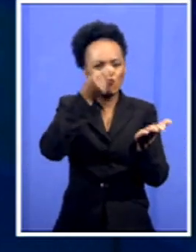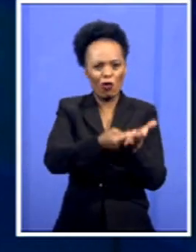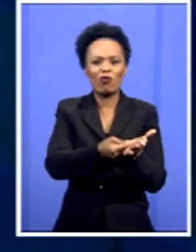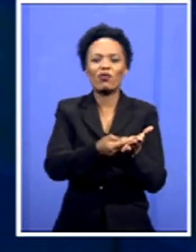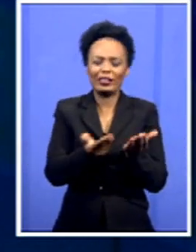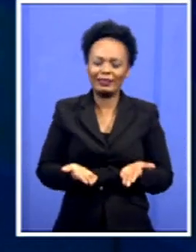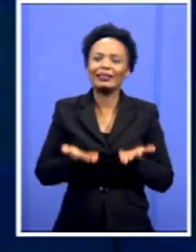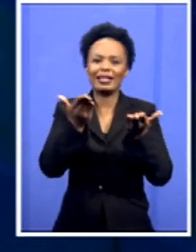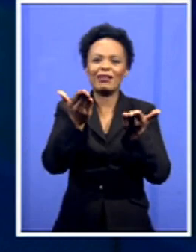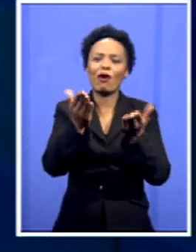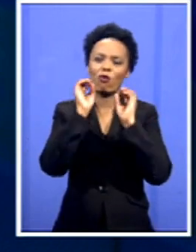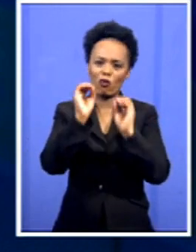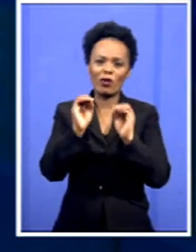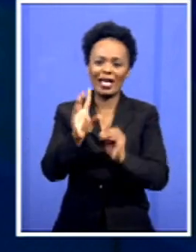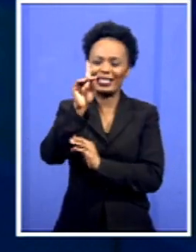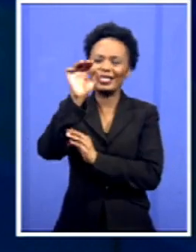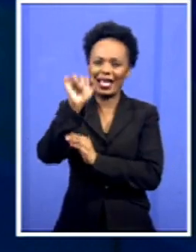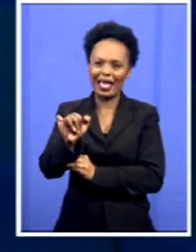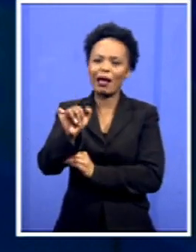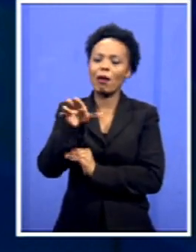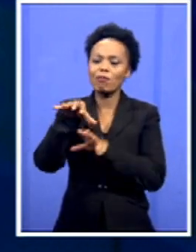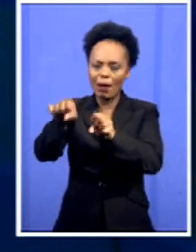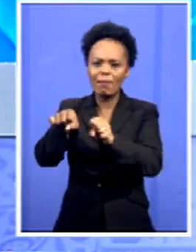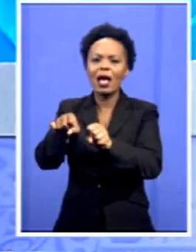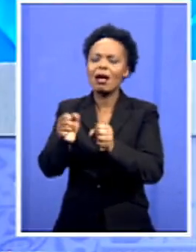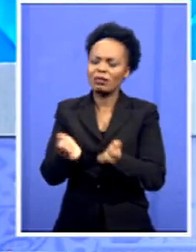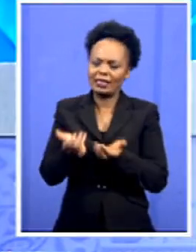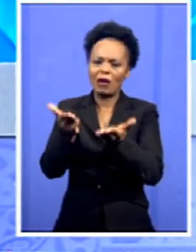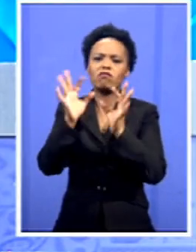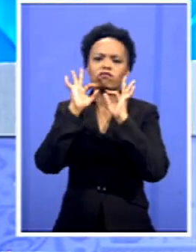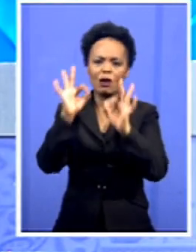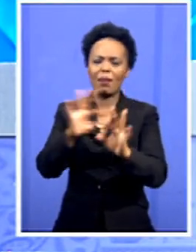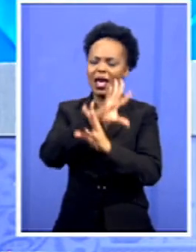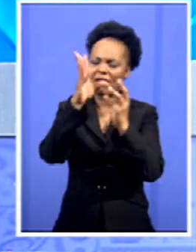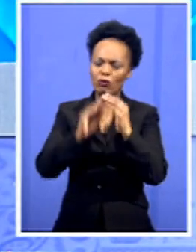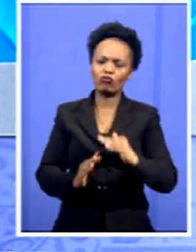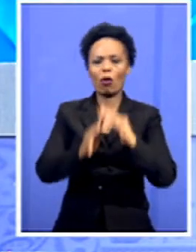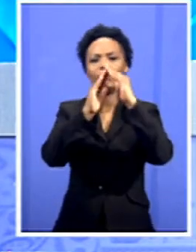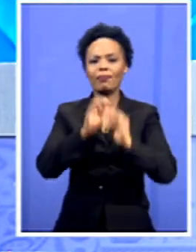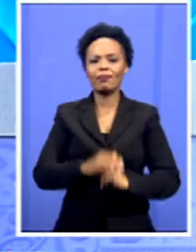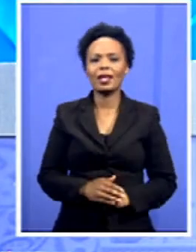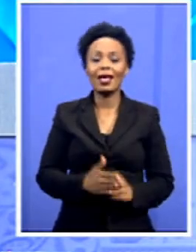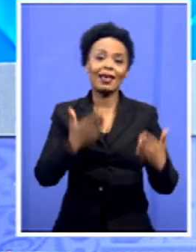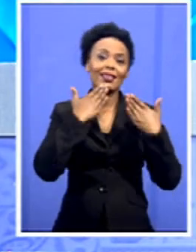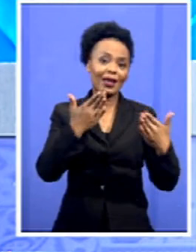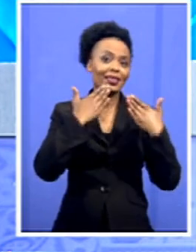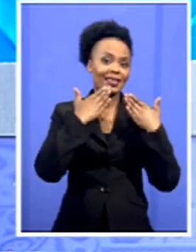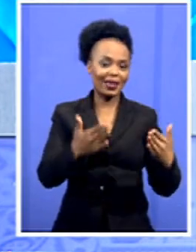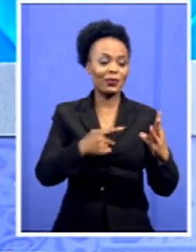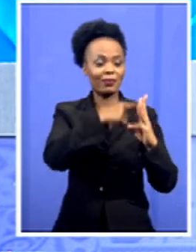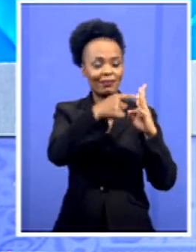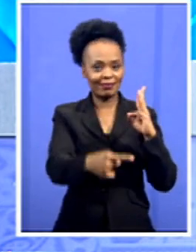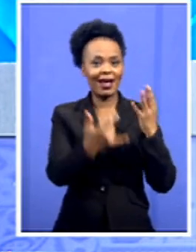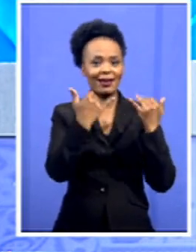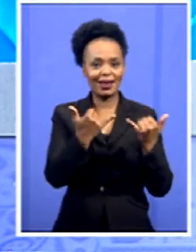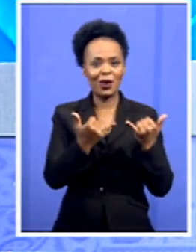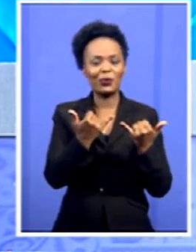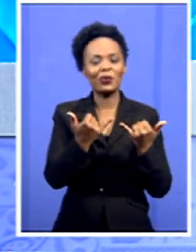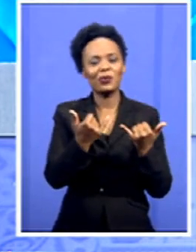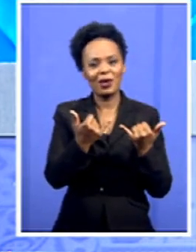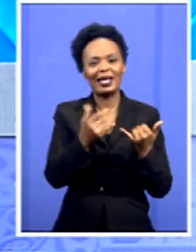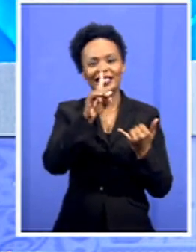do deliver, and where the DA governs, we get things done. Well, that's where we have to leave it. Thank you so much to the various representatives